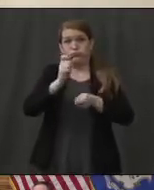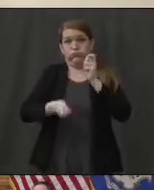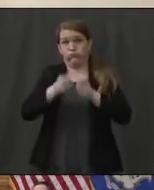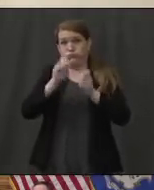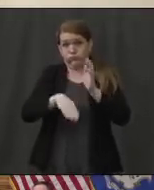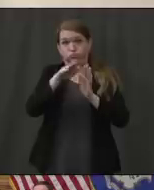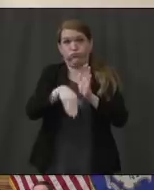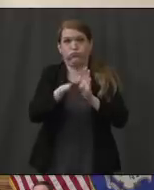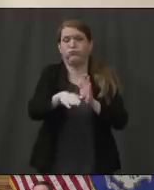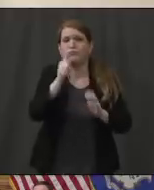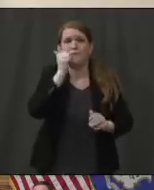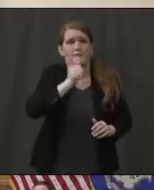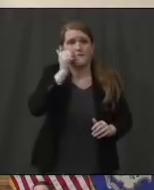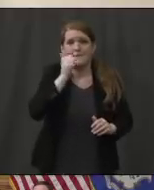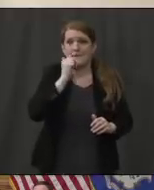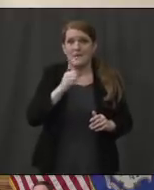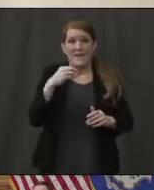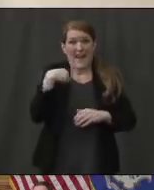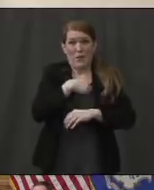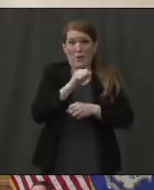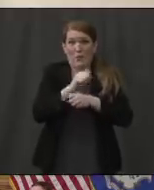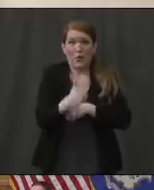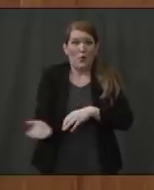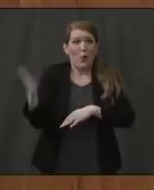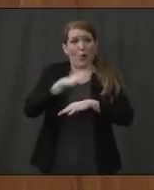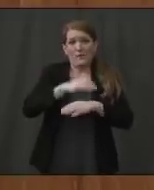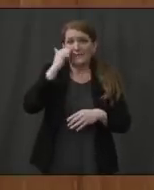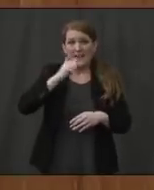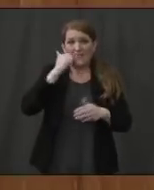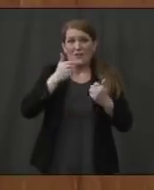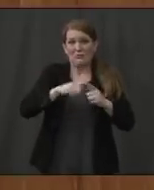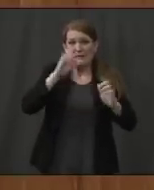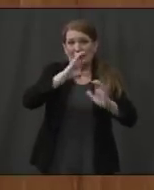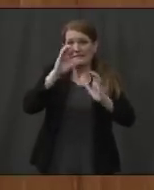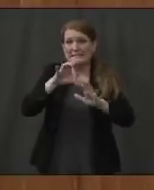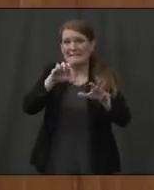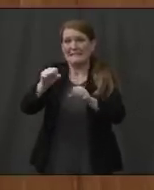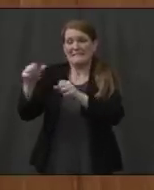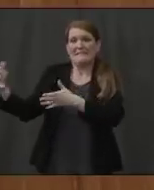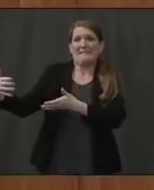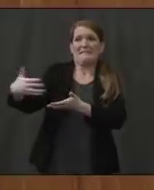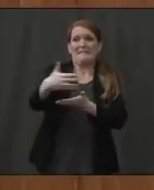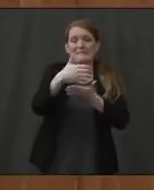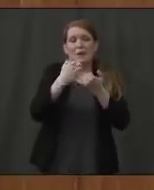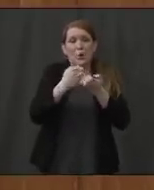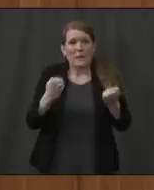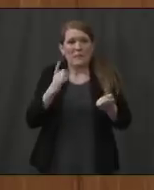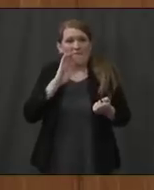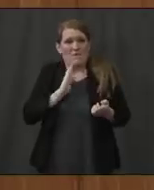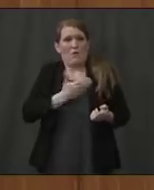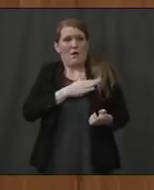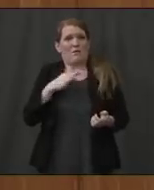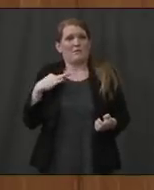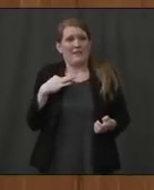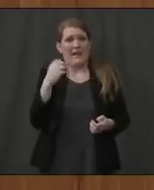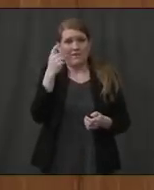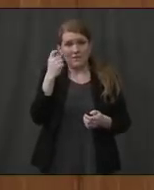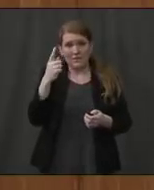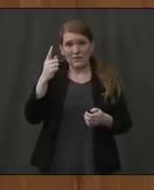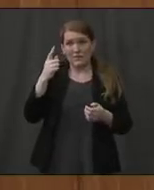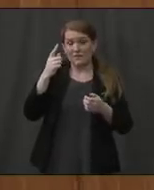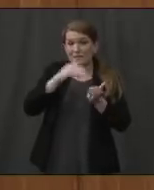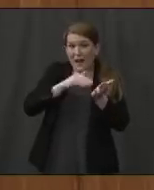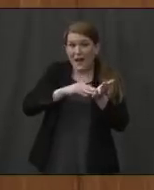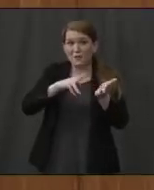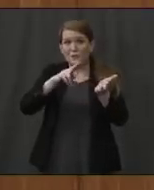secure as much protective equipment we can for our staff. You know, again, the people working in our health systems today are heroes. The